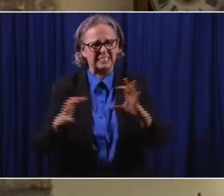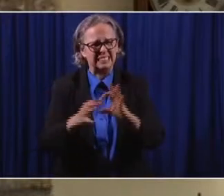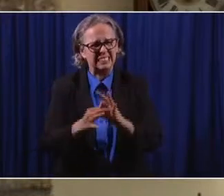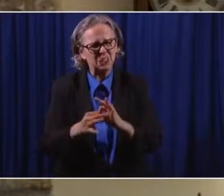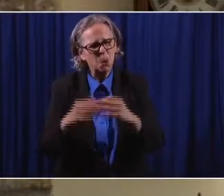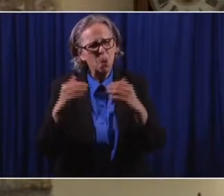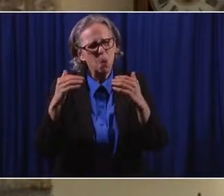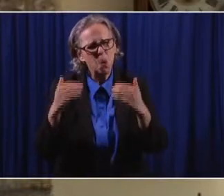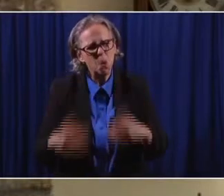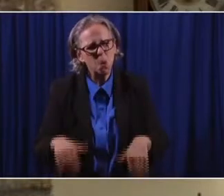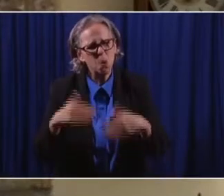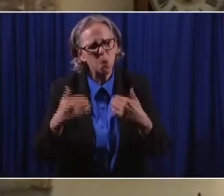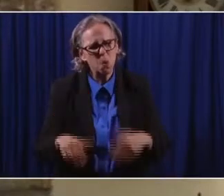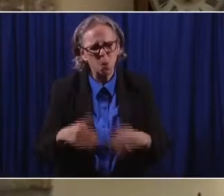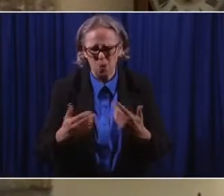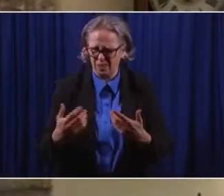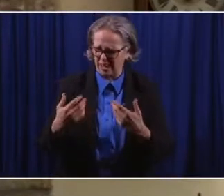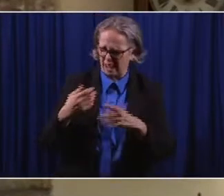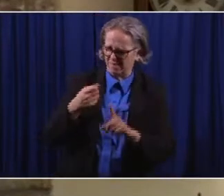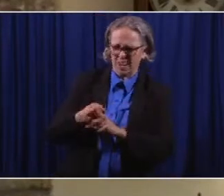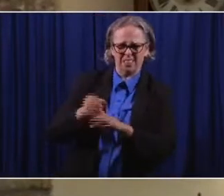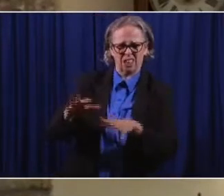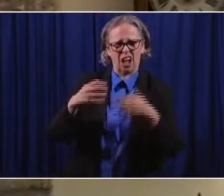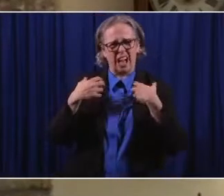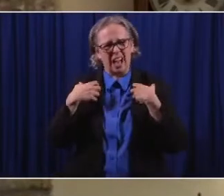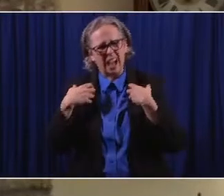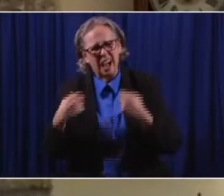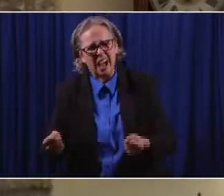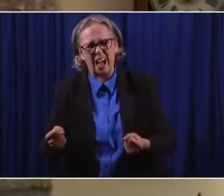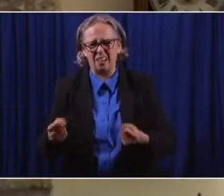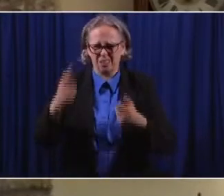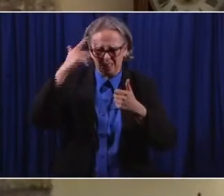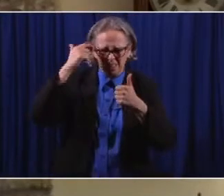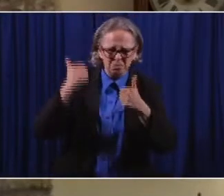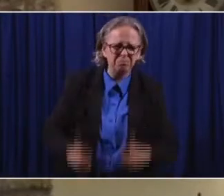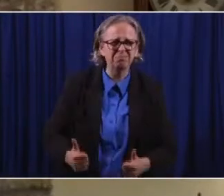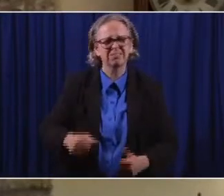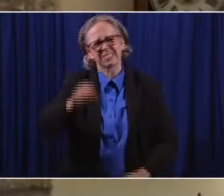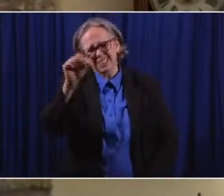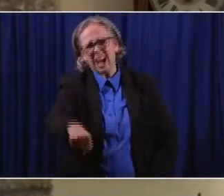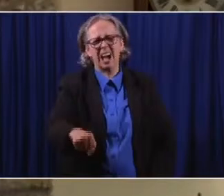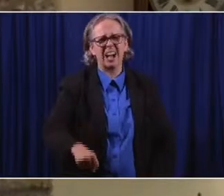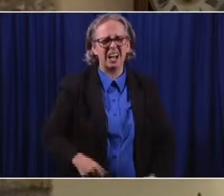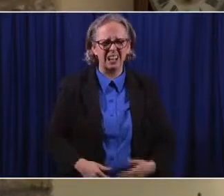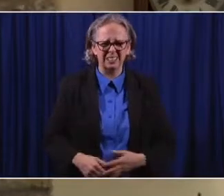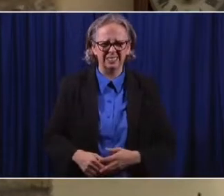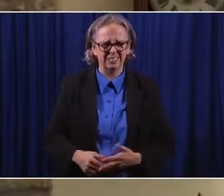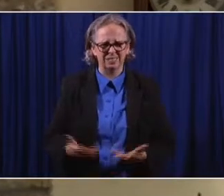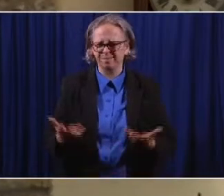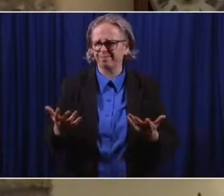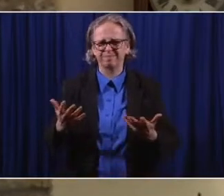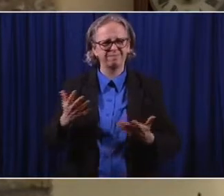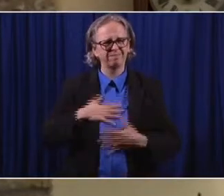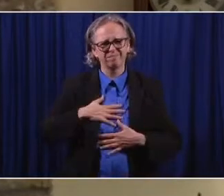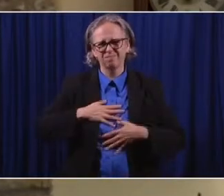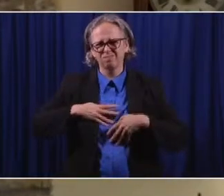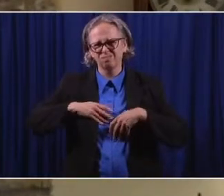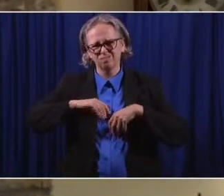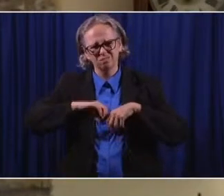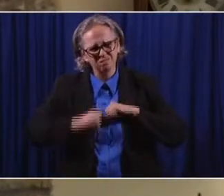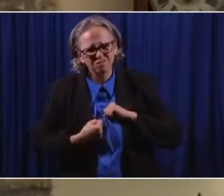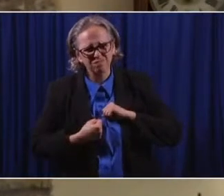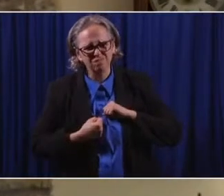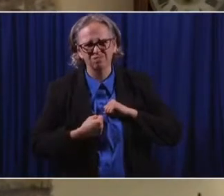very detrimental effect on the resident of the nursing home as well. So these are tough, as I said, this is some of the most